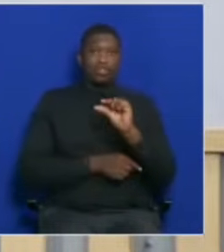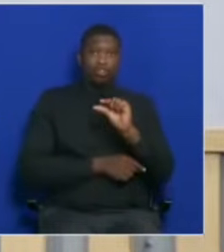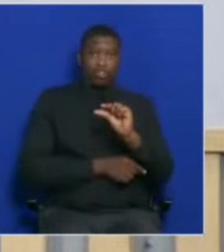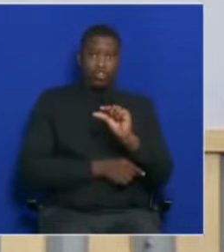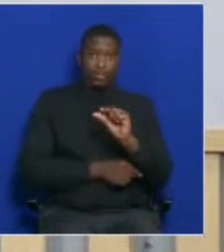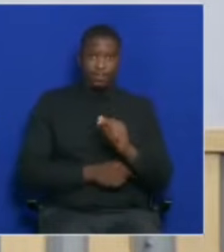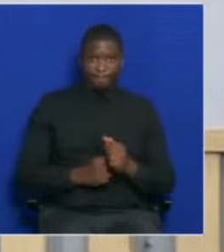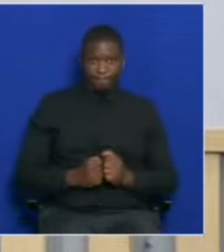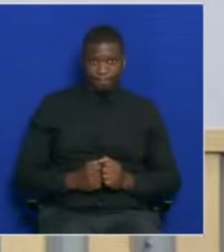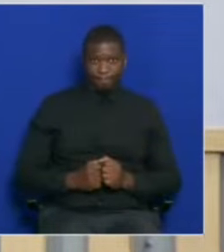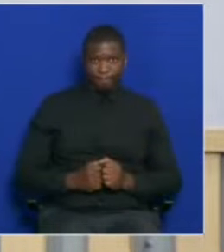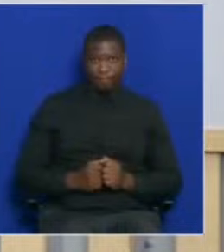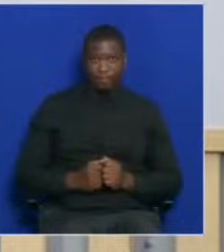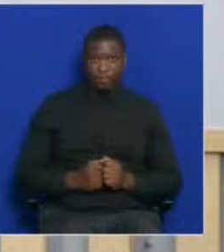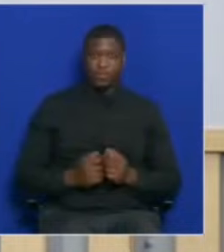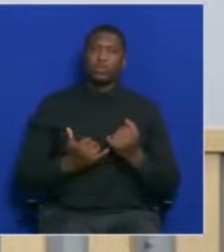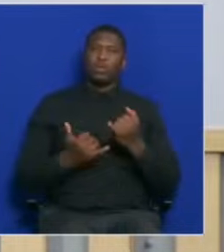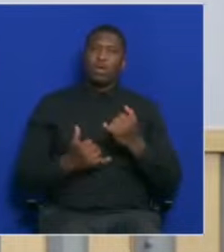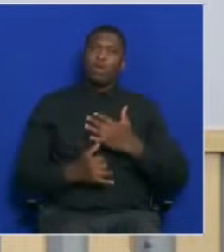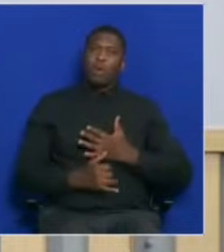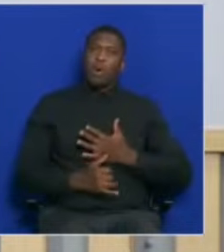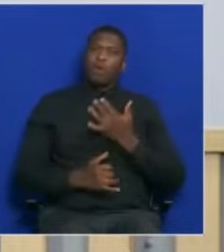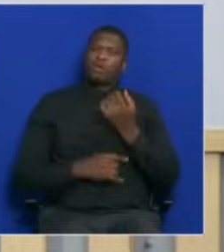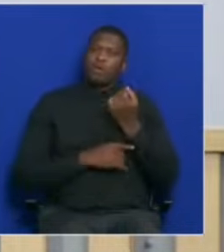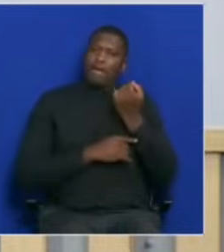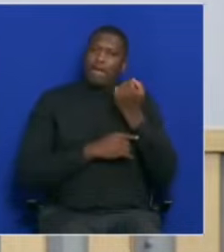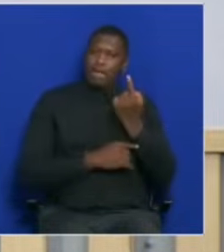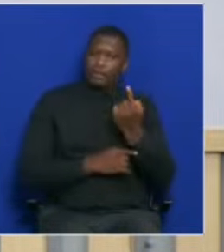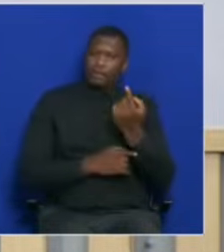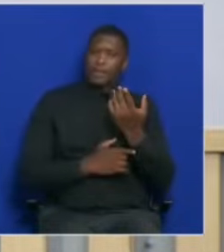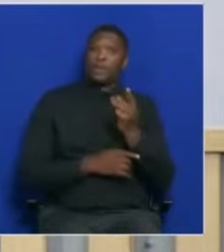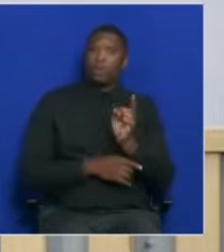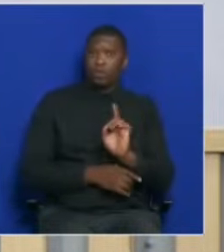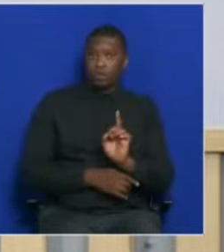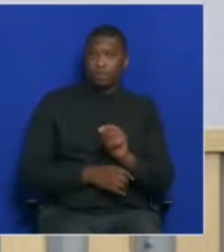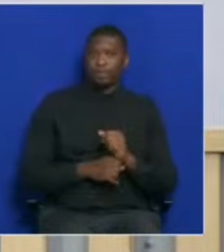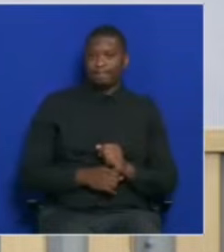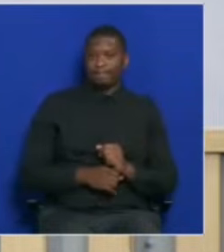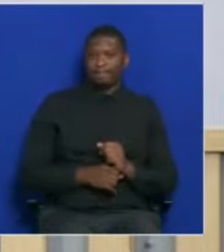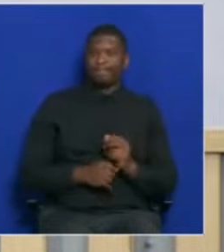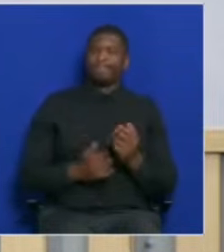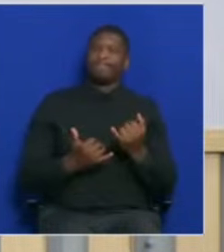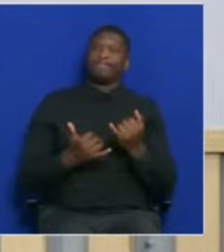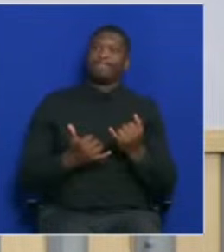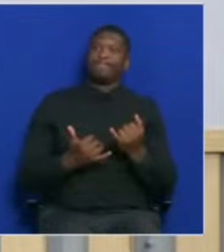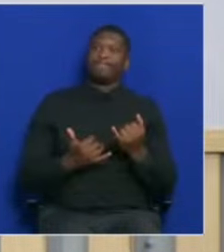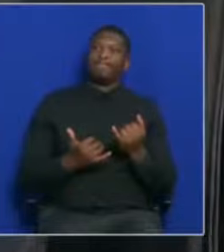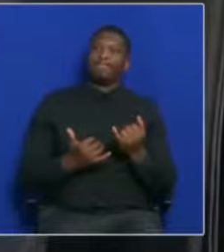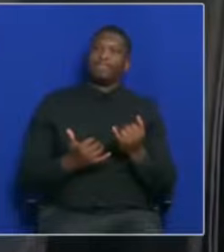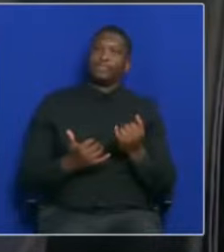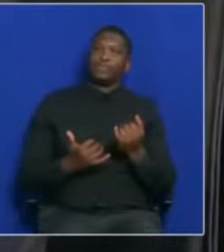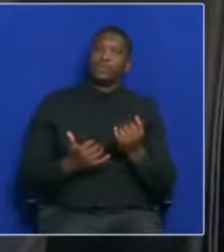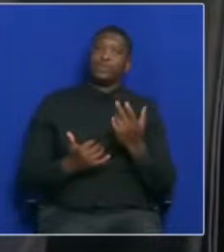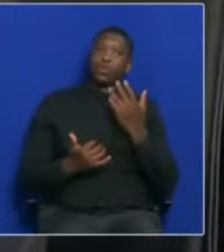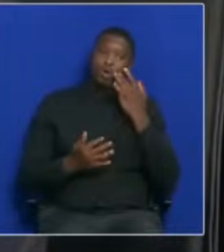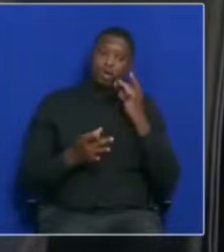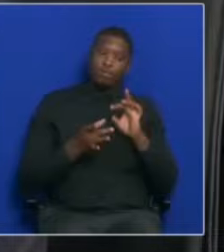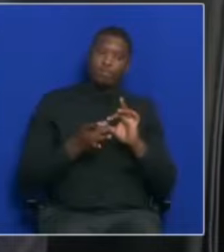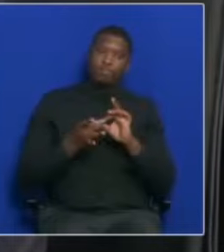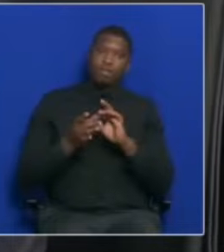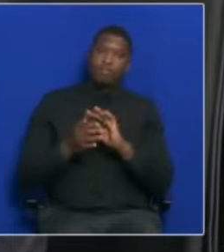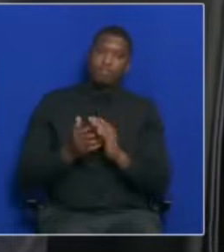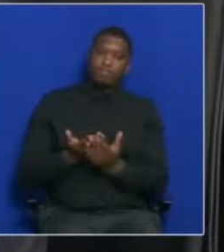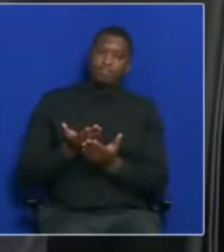What we wanted to understand is, as far as the dockets themselves and the